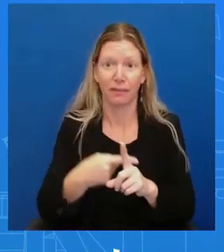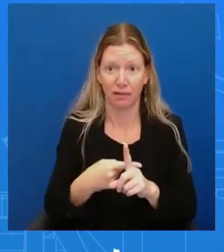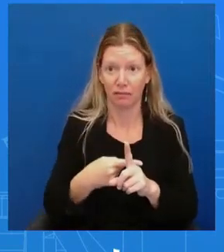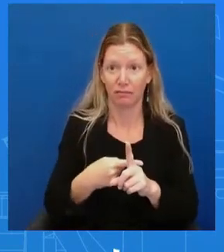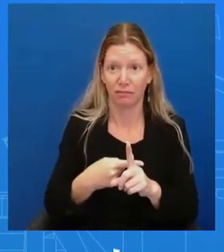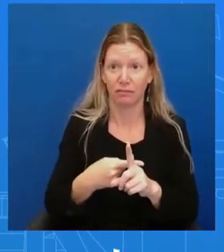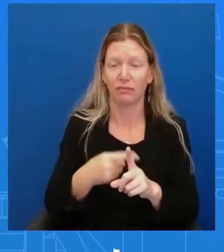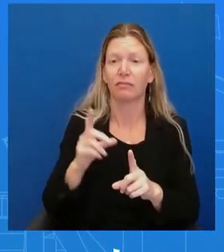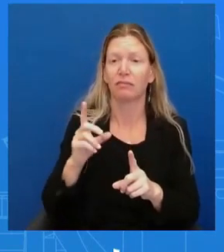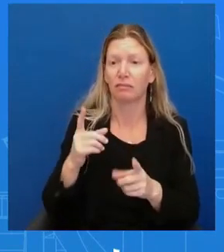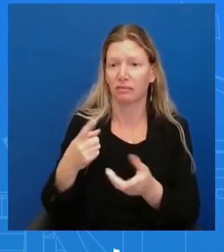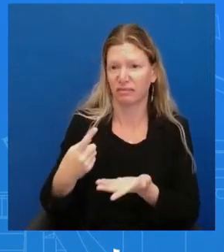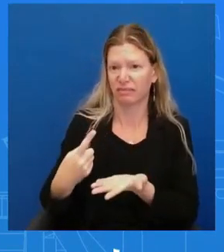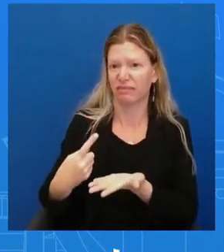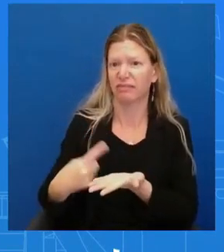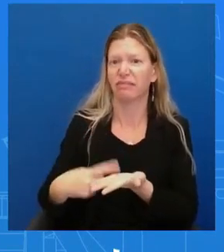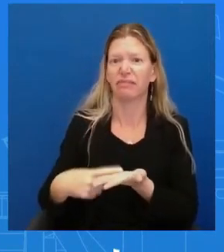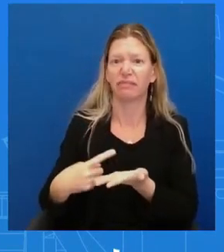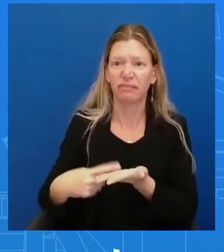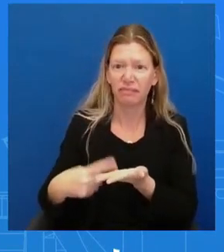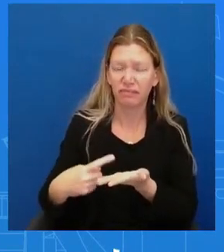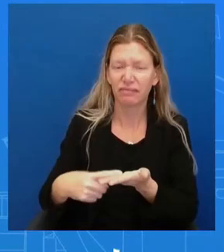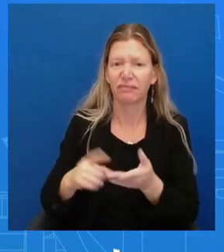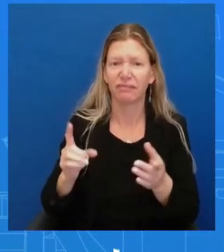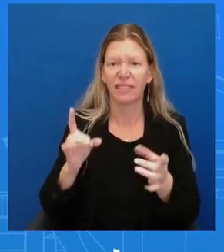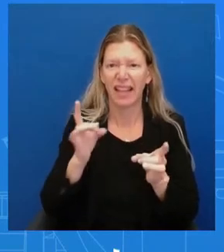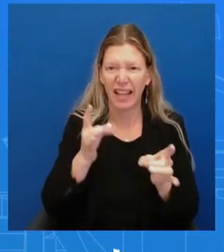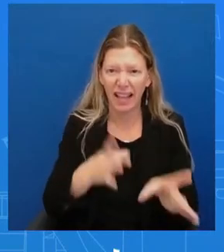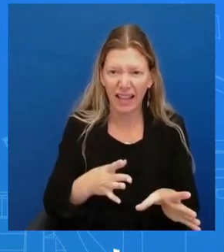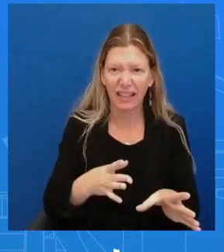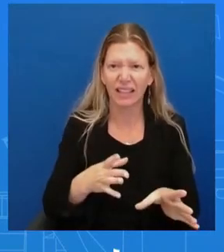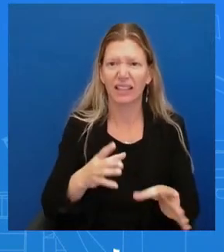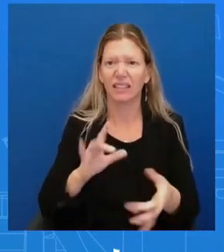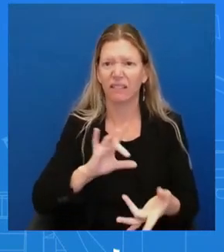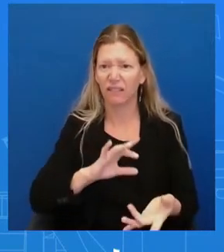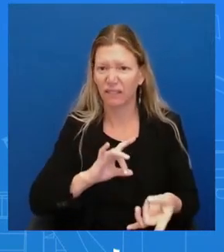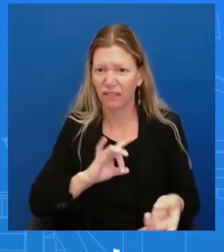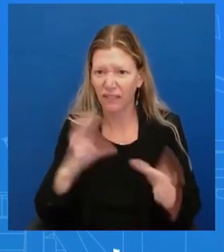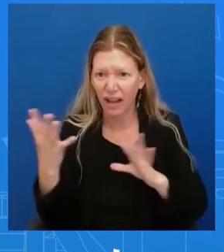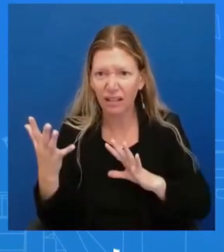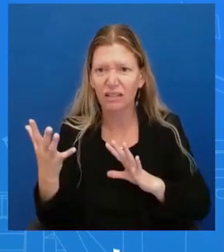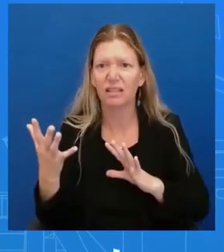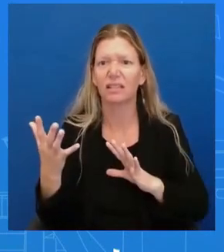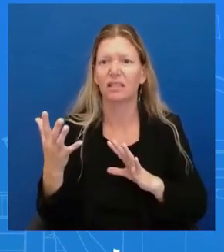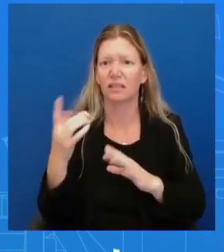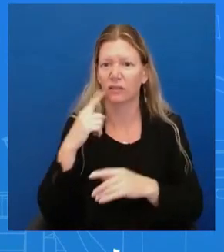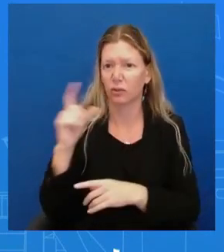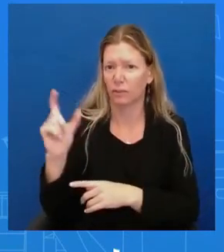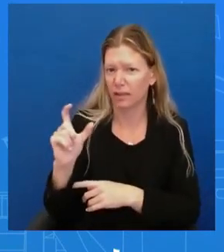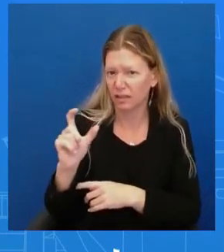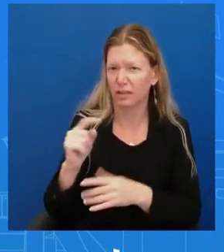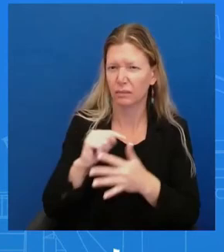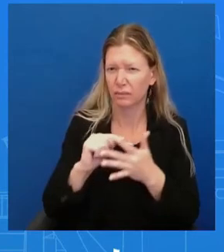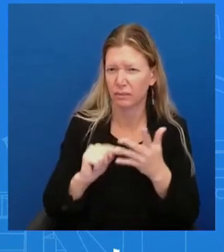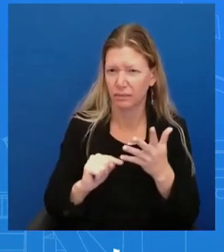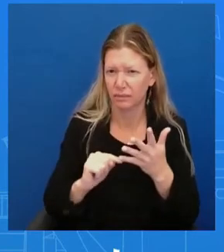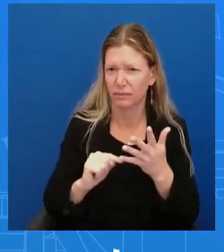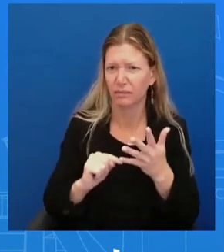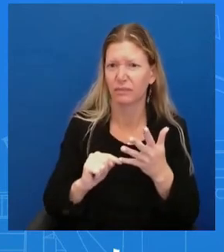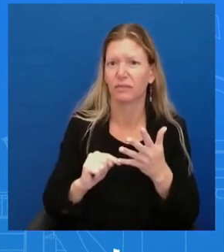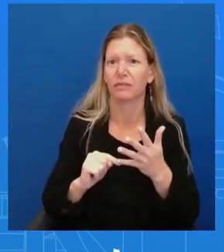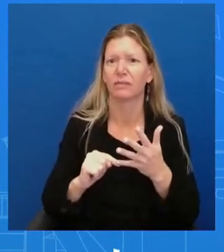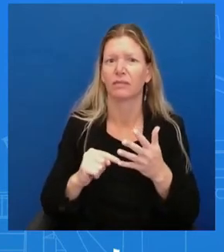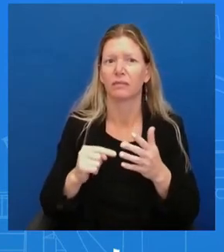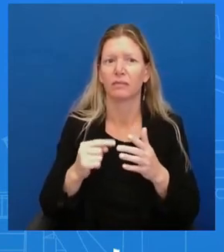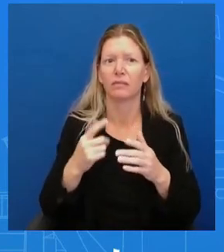and violence towards Muslim Americans. He also spoke to the need to secure a ceasefire as part of a hostage deal in our efforts to